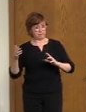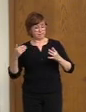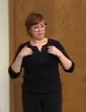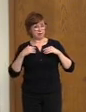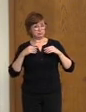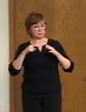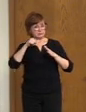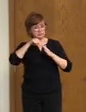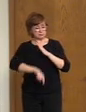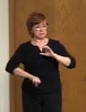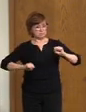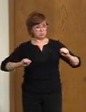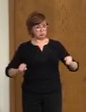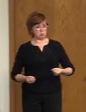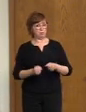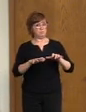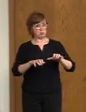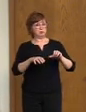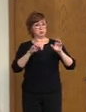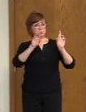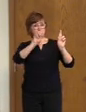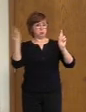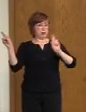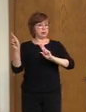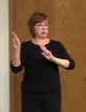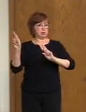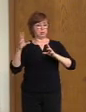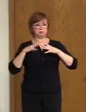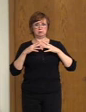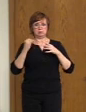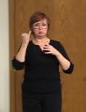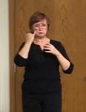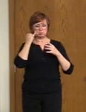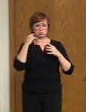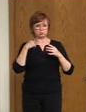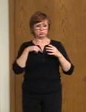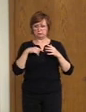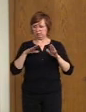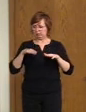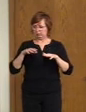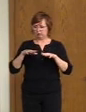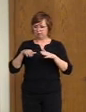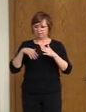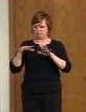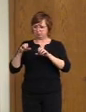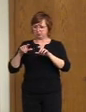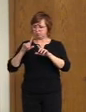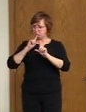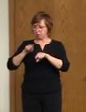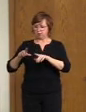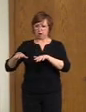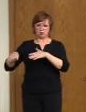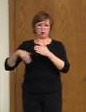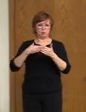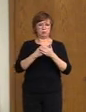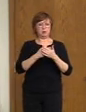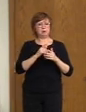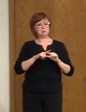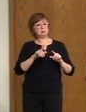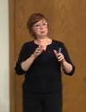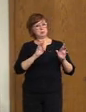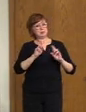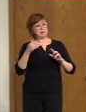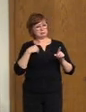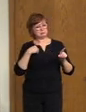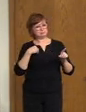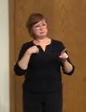already, so if there is any concerns with the supply of these types of pieces of equipment, we do have, per se, I guess, a plan B, because we do